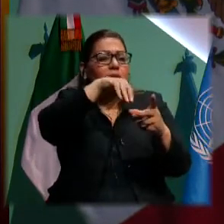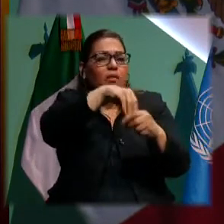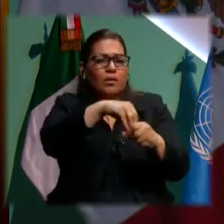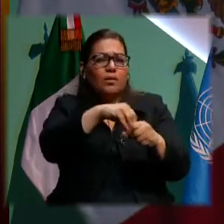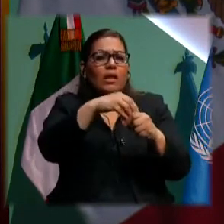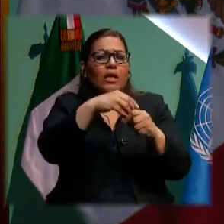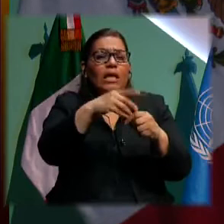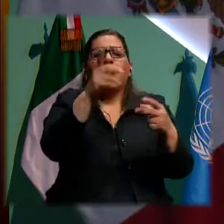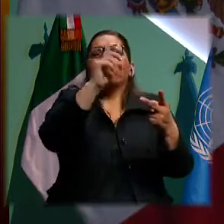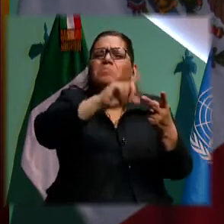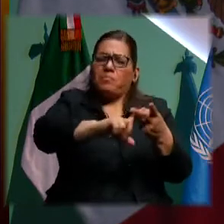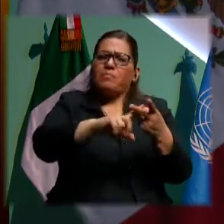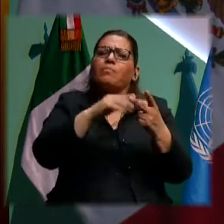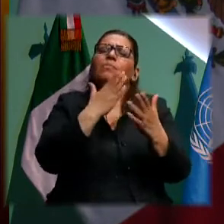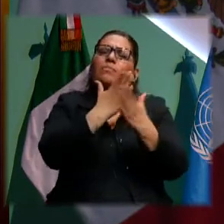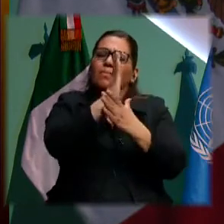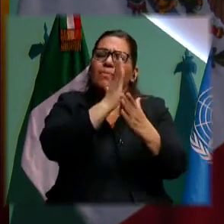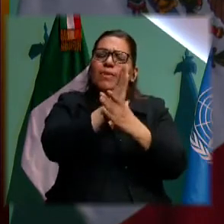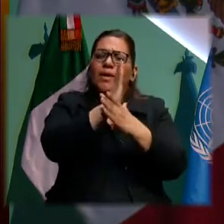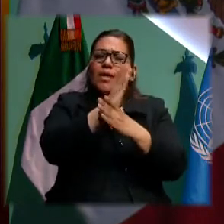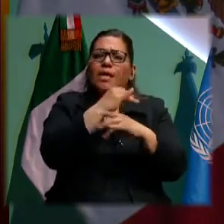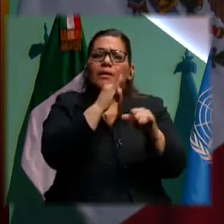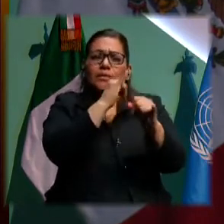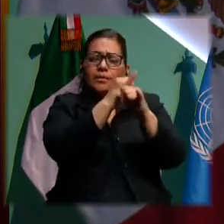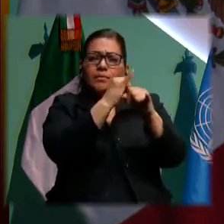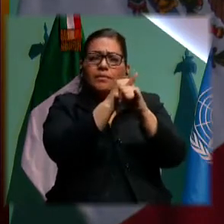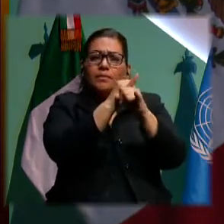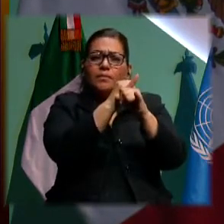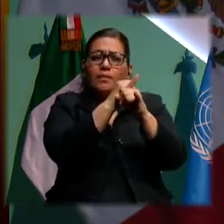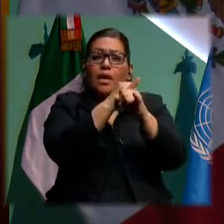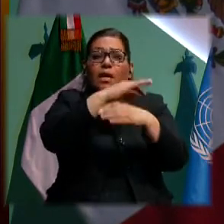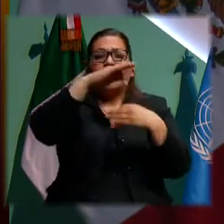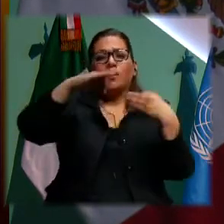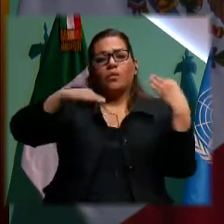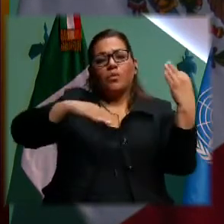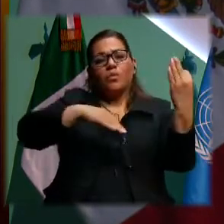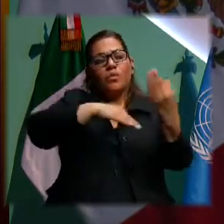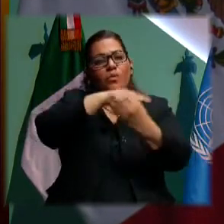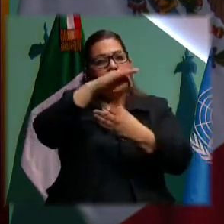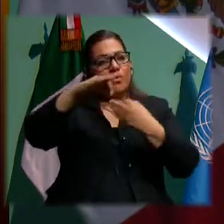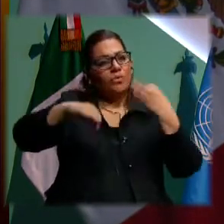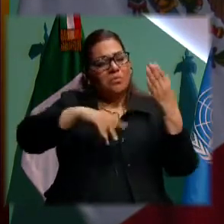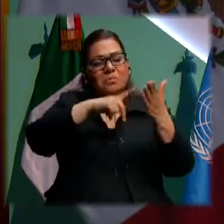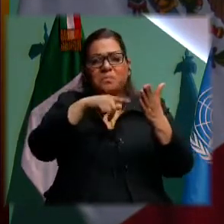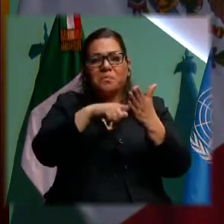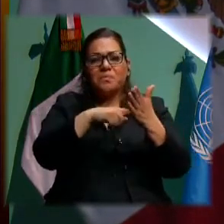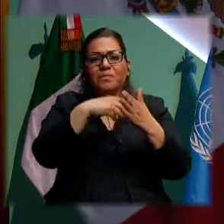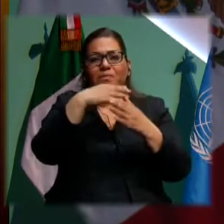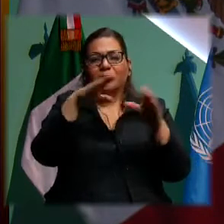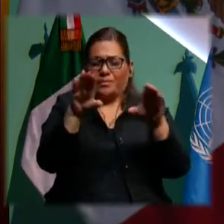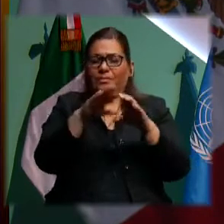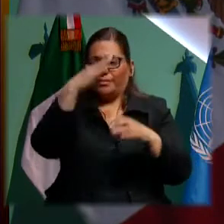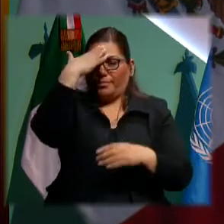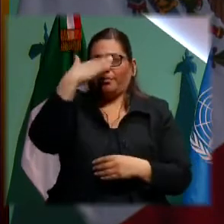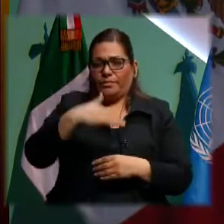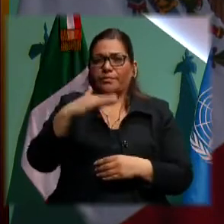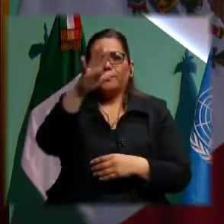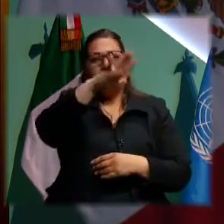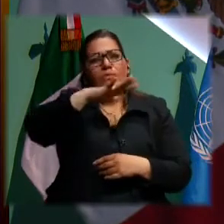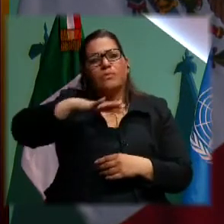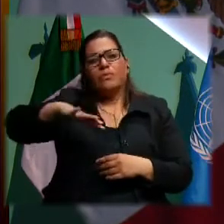everyone on the internet everywhere. As you know, it is our